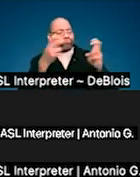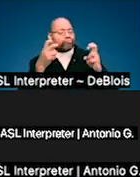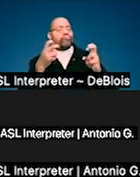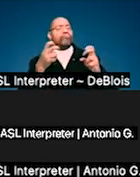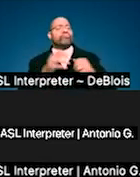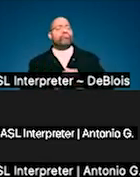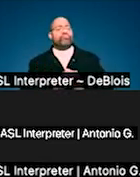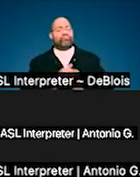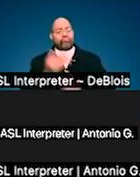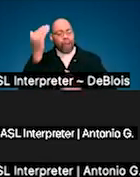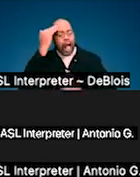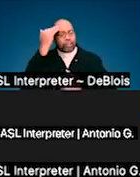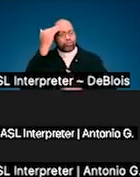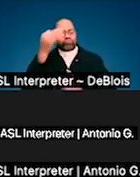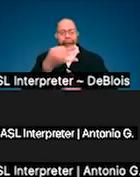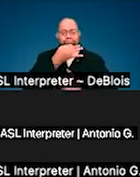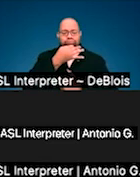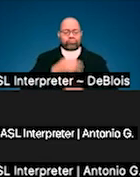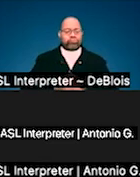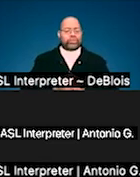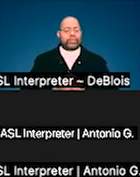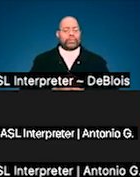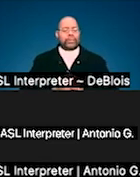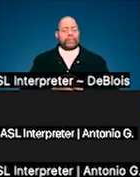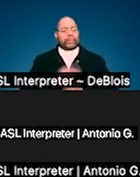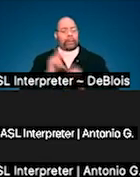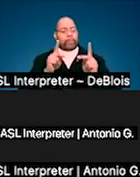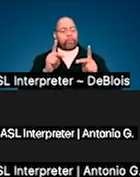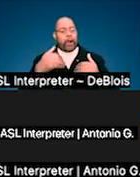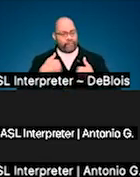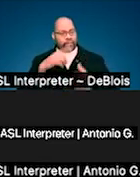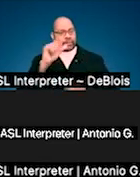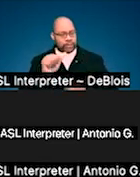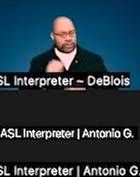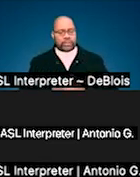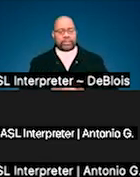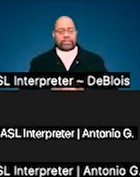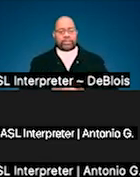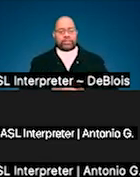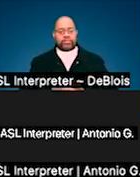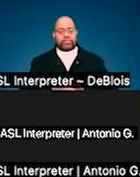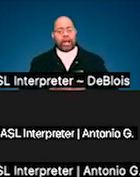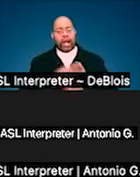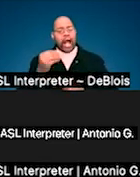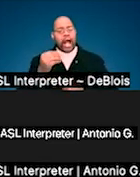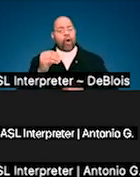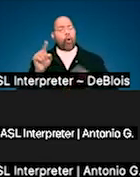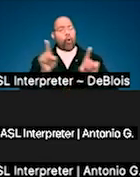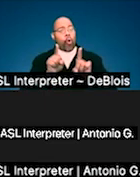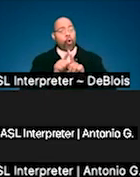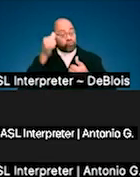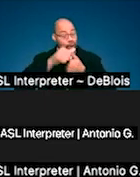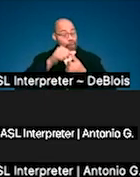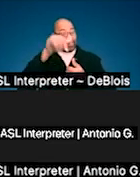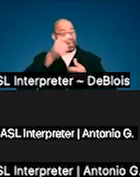the knowledge and expertise of individuals with disabilities, and to remember that this is the law.